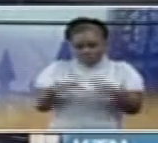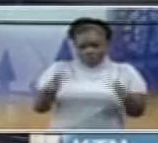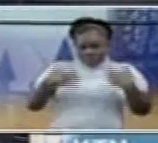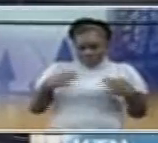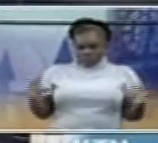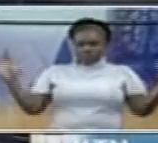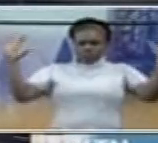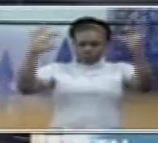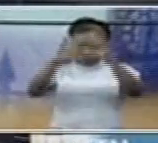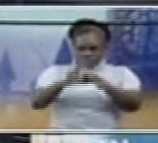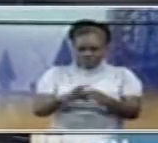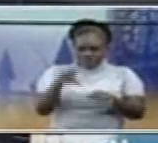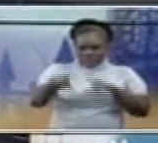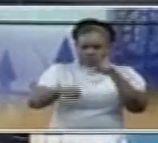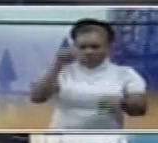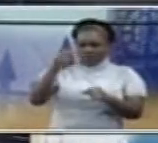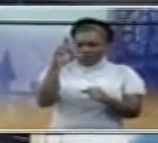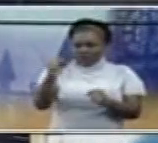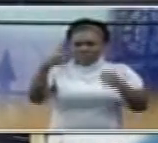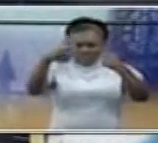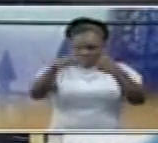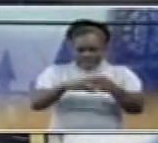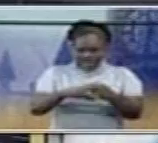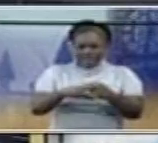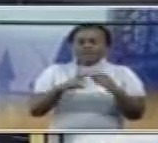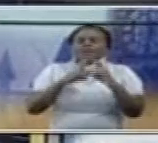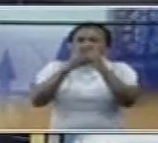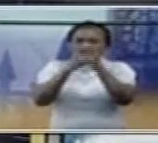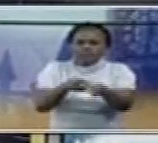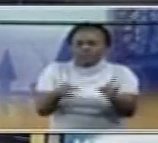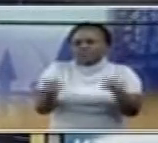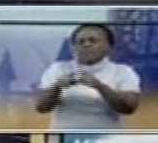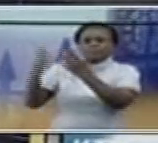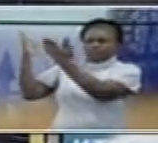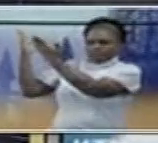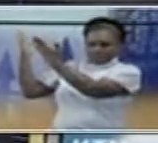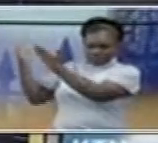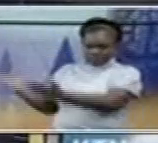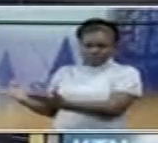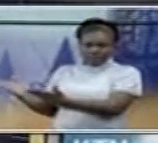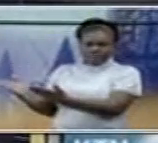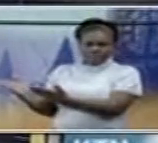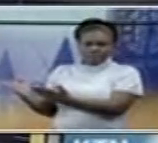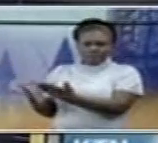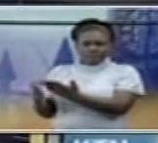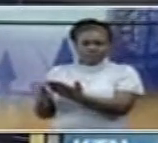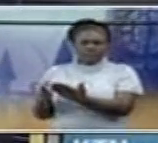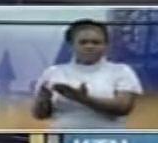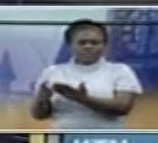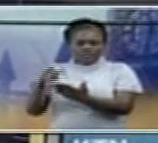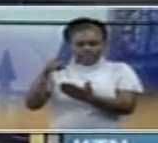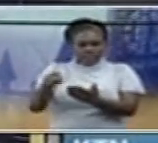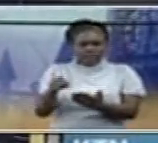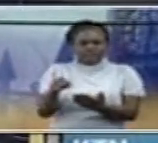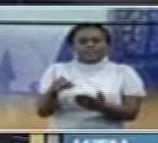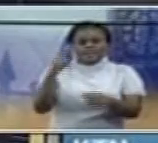come together, sampled 59 cases, and these are the results they found. So I'll take you through the price too high to